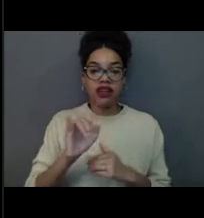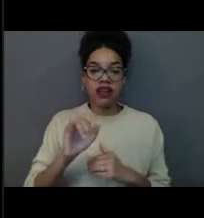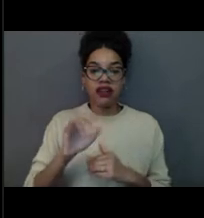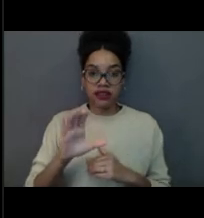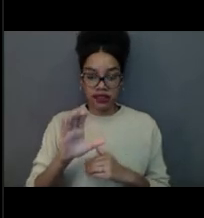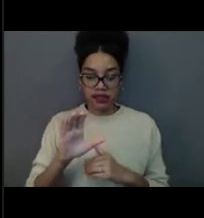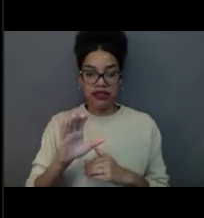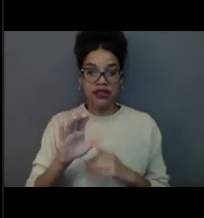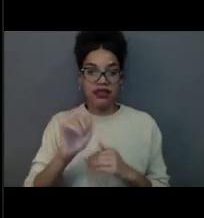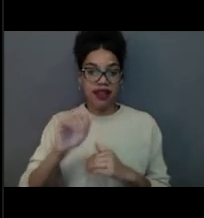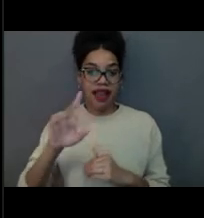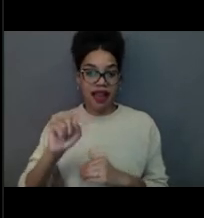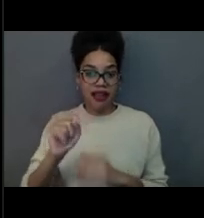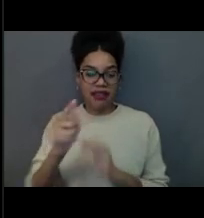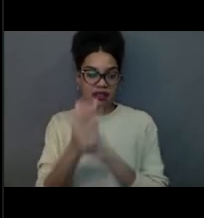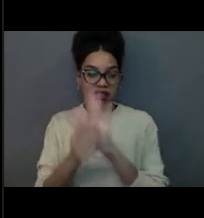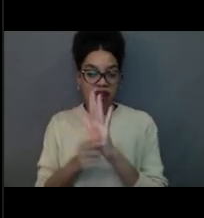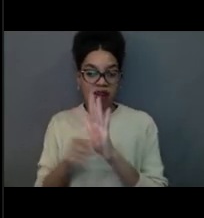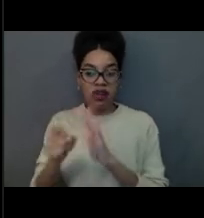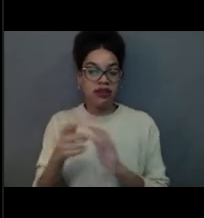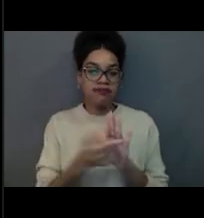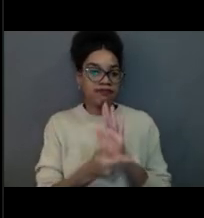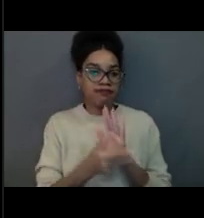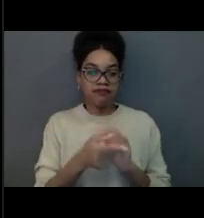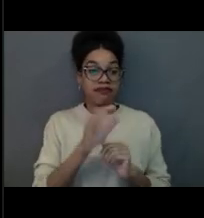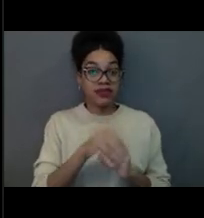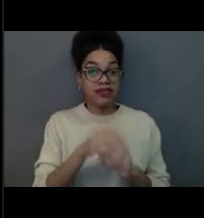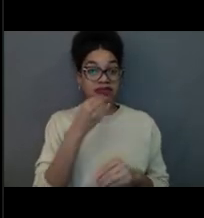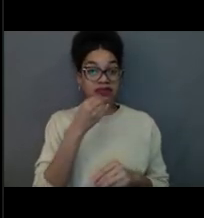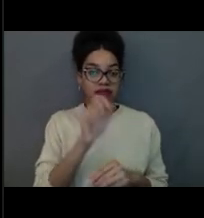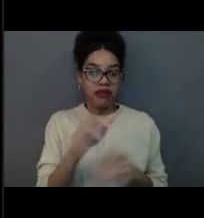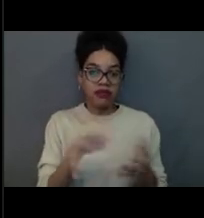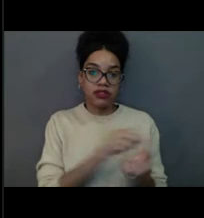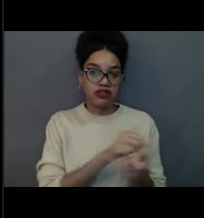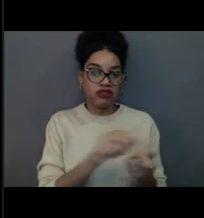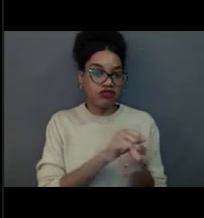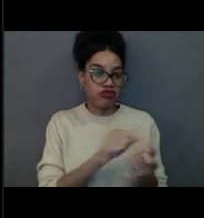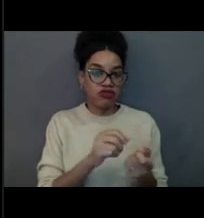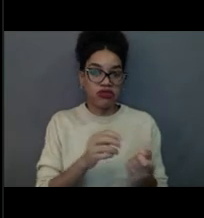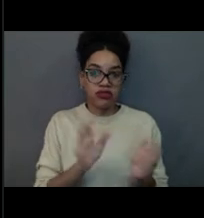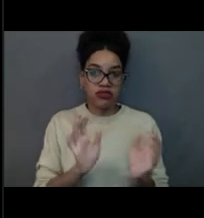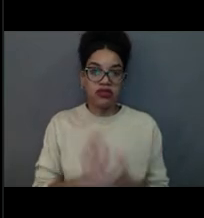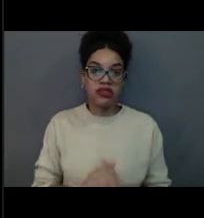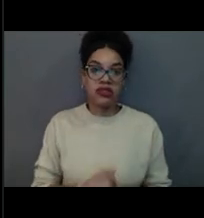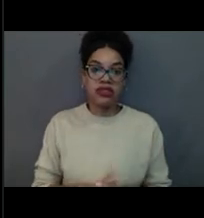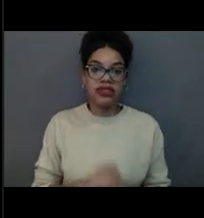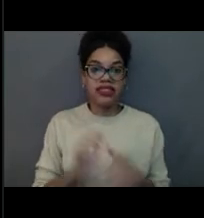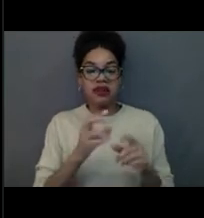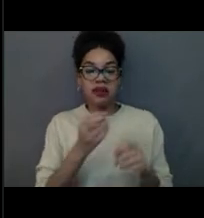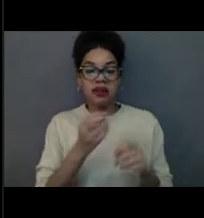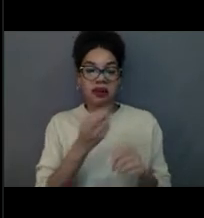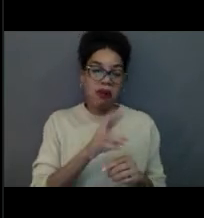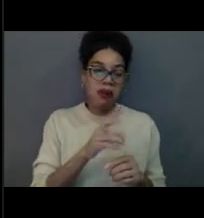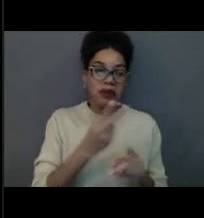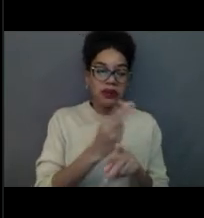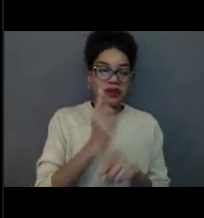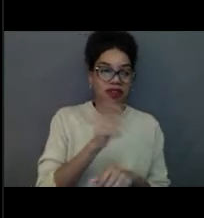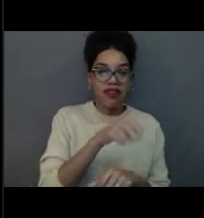that product would have to be destroyed or somehow reworked, potentially, depending upon what they could do to rework